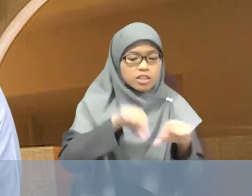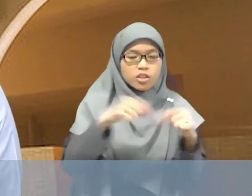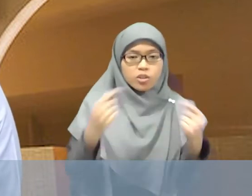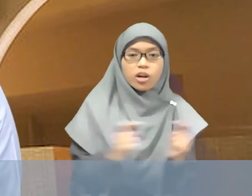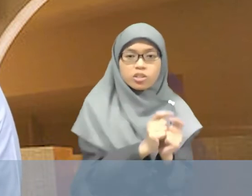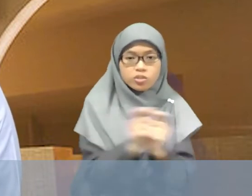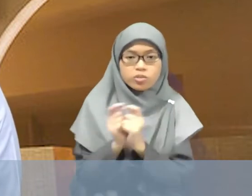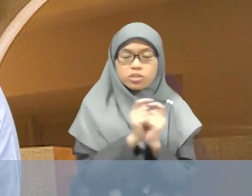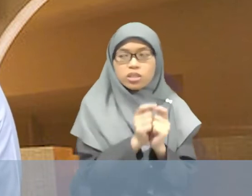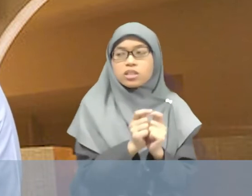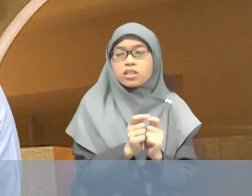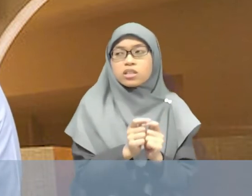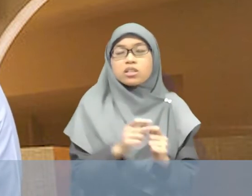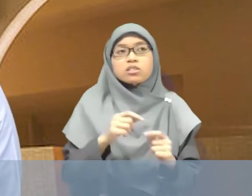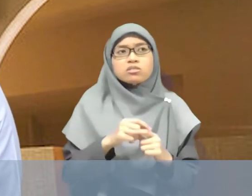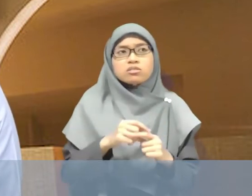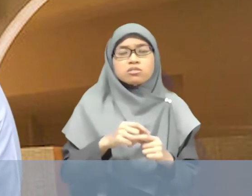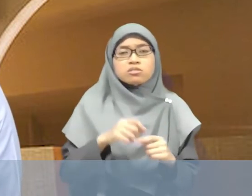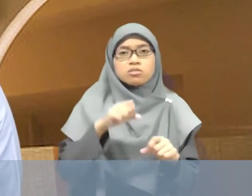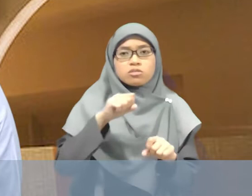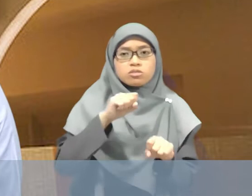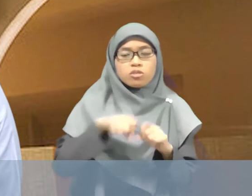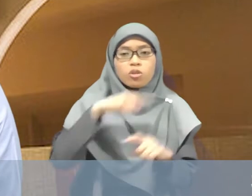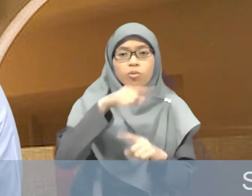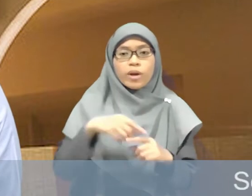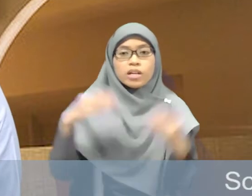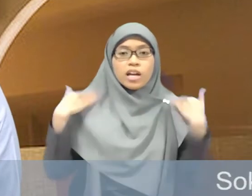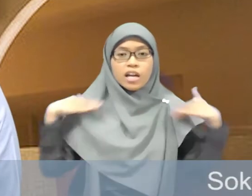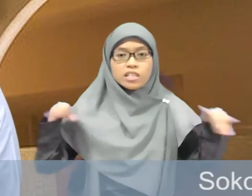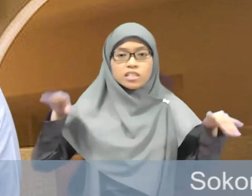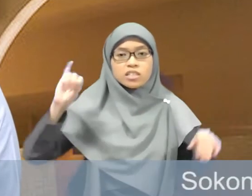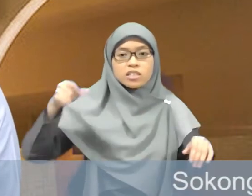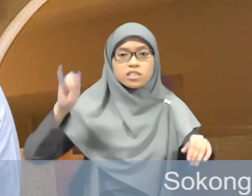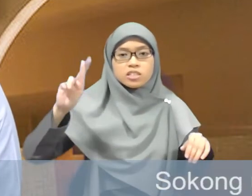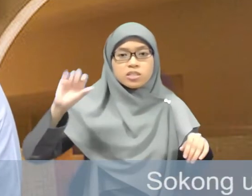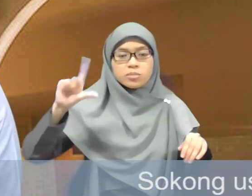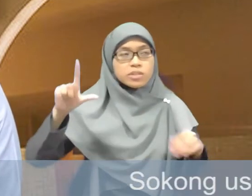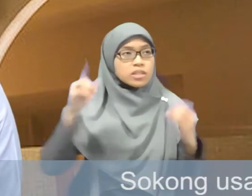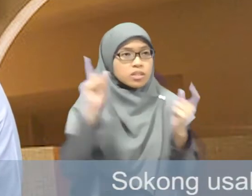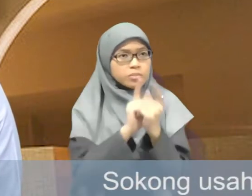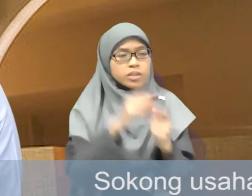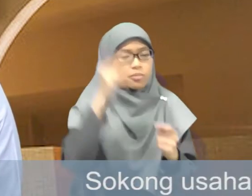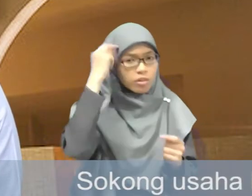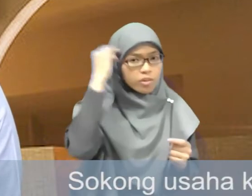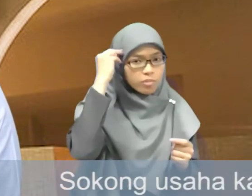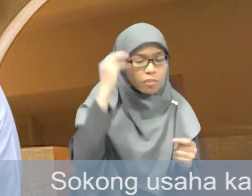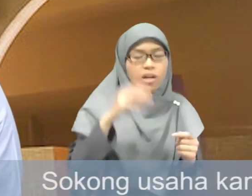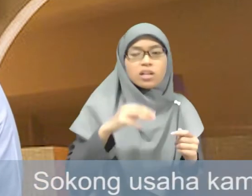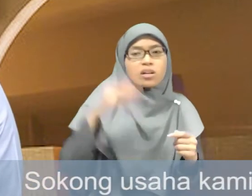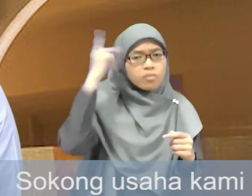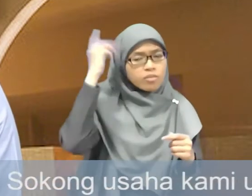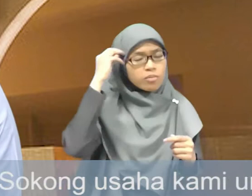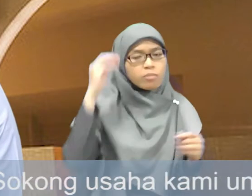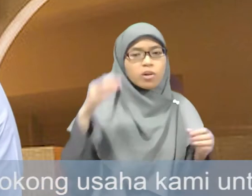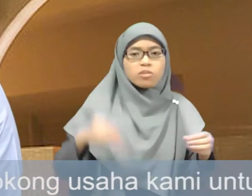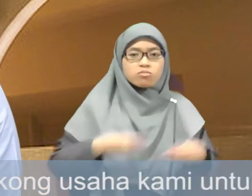him. And he said, when Jibril met him, the Messenger of Allah sallallahu alaihi wasallam was more generous in doing good than